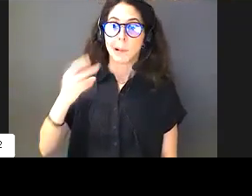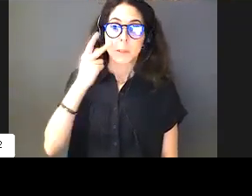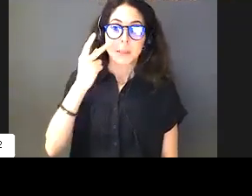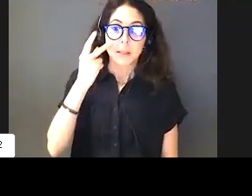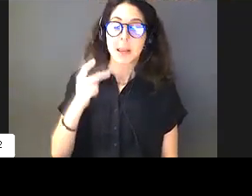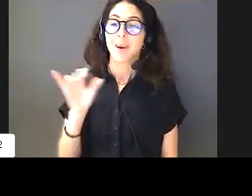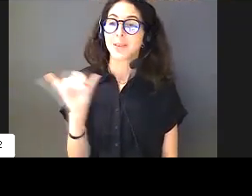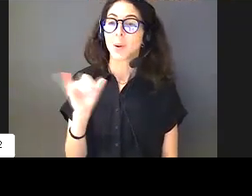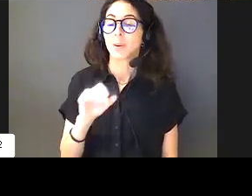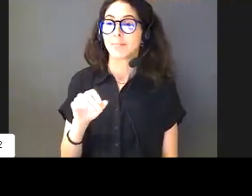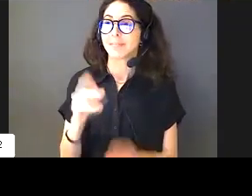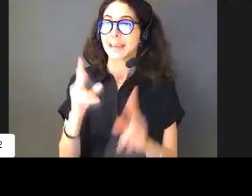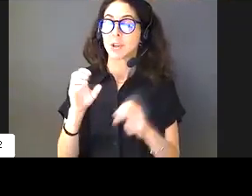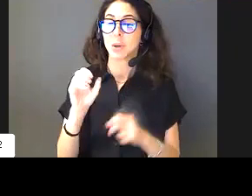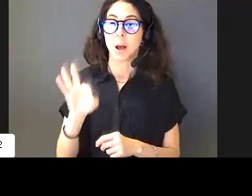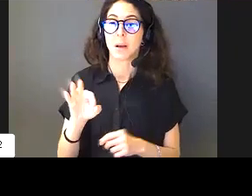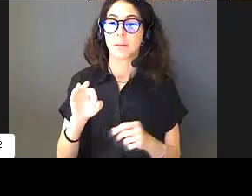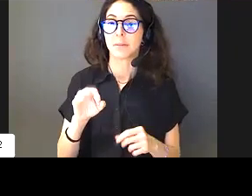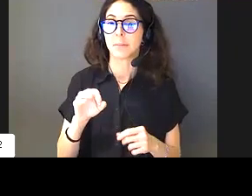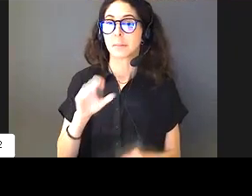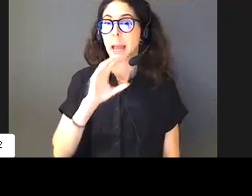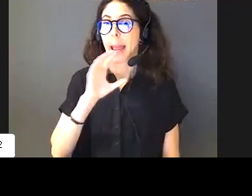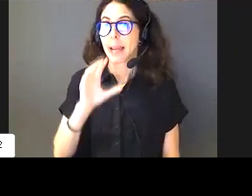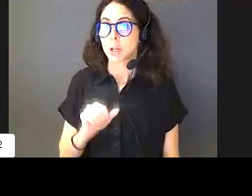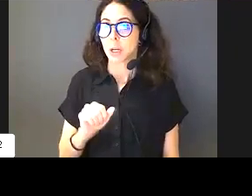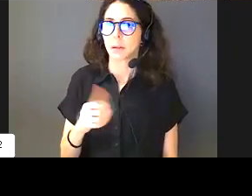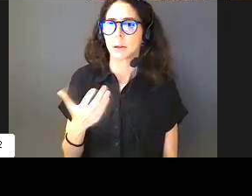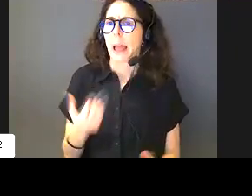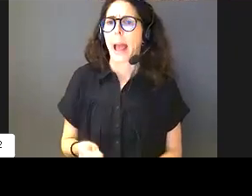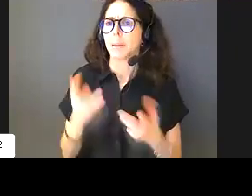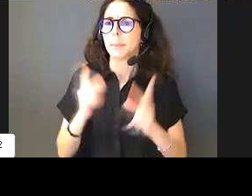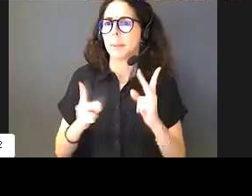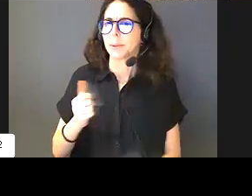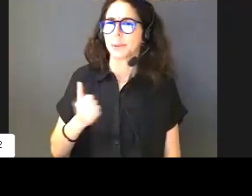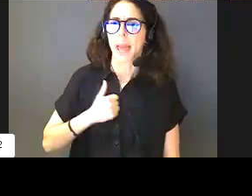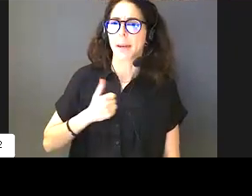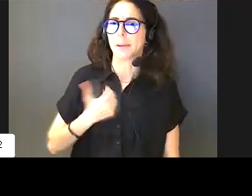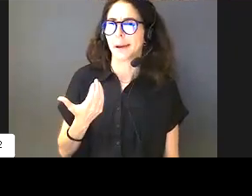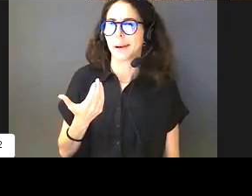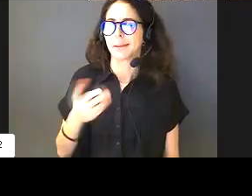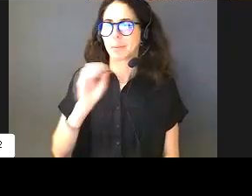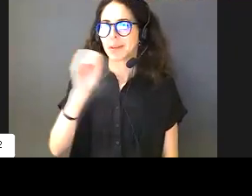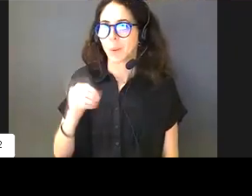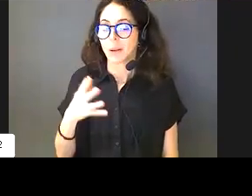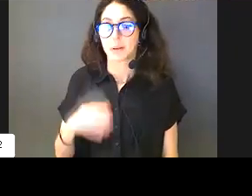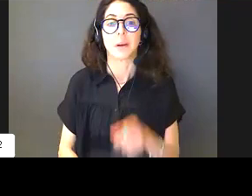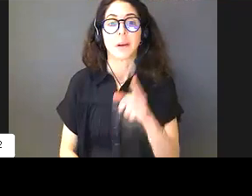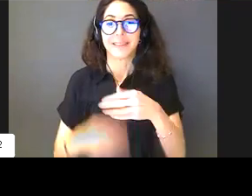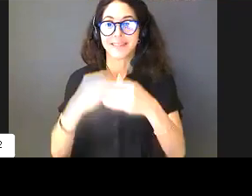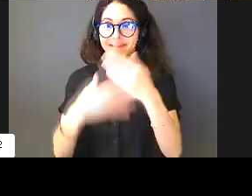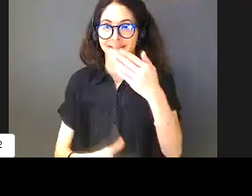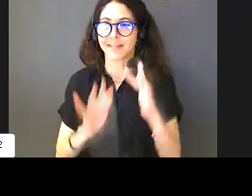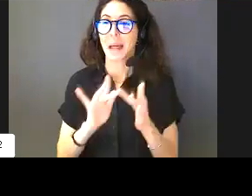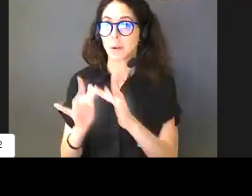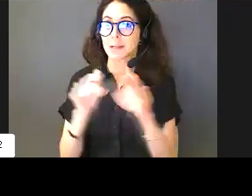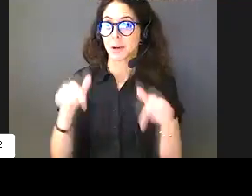aging, the demographic in Canada. And then there's content about elder abuse prevention networks. This just gives